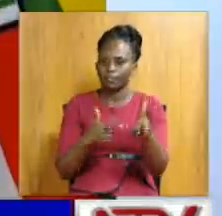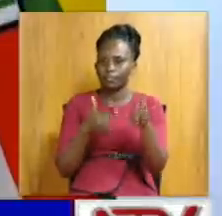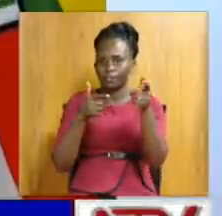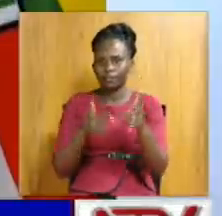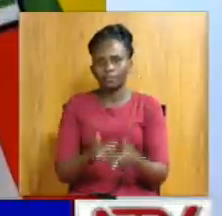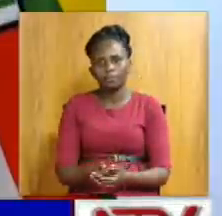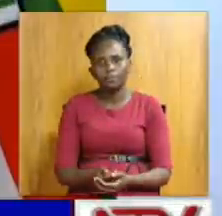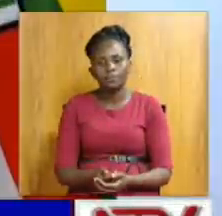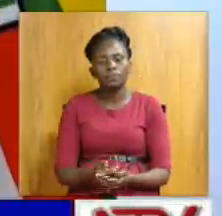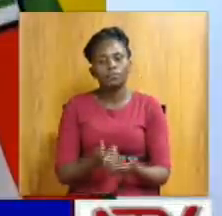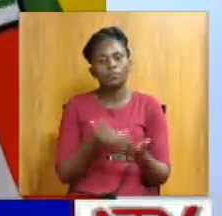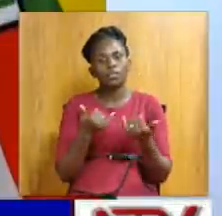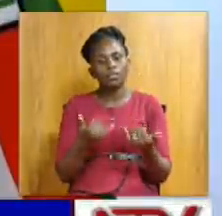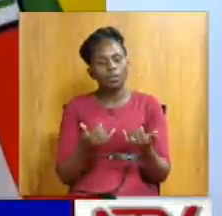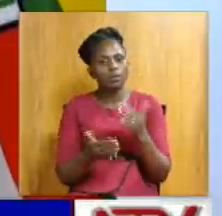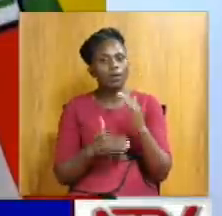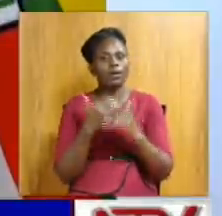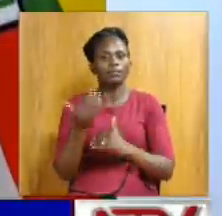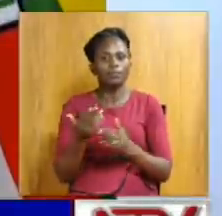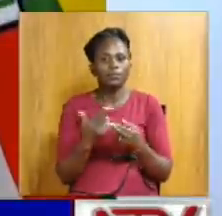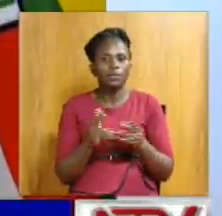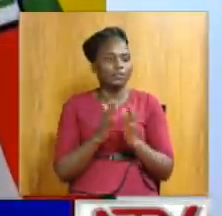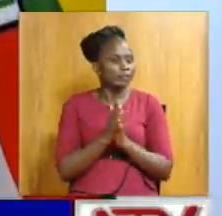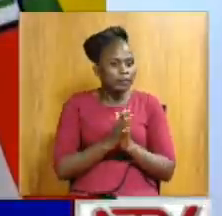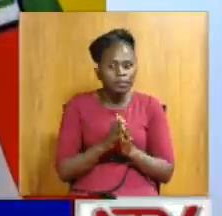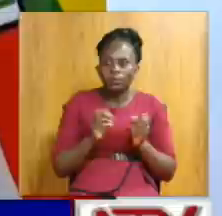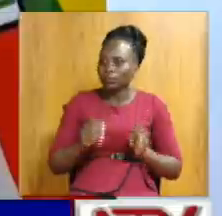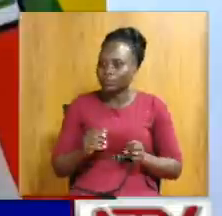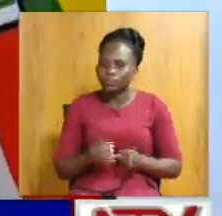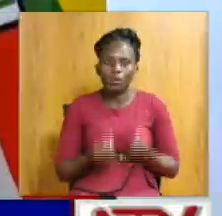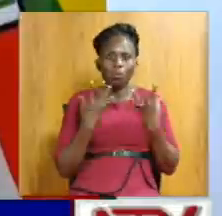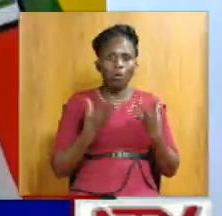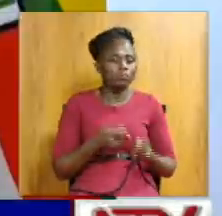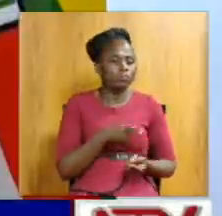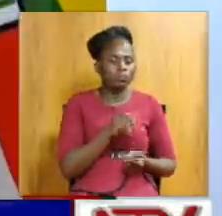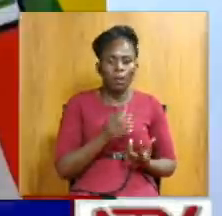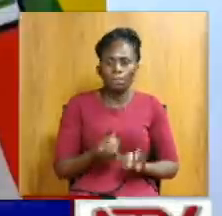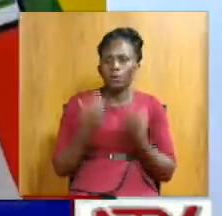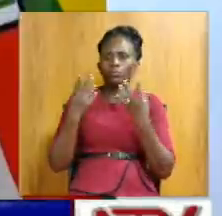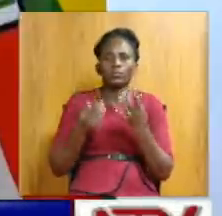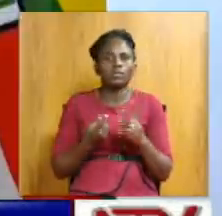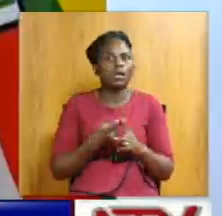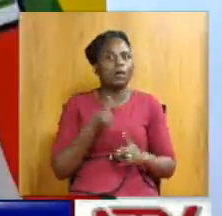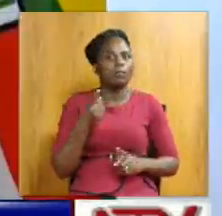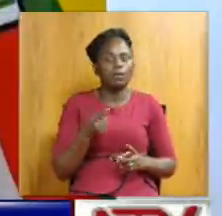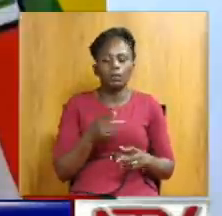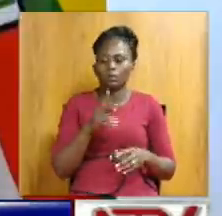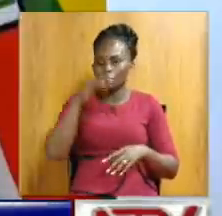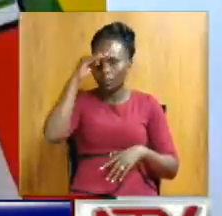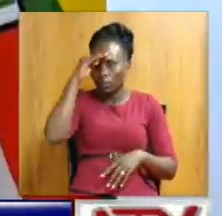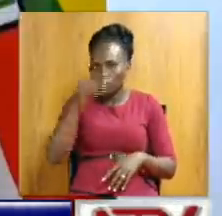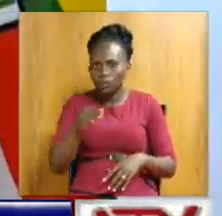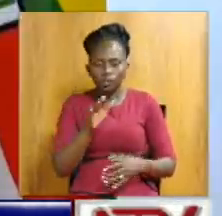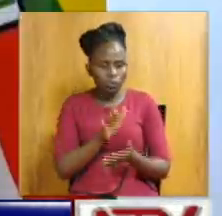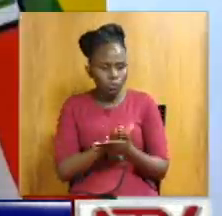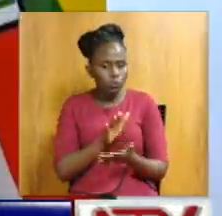a rush, they started trying to plant bombs in Kampala. With the police hotly in pursuit,